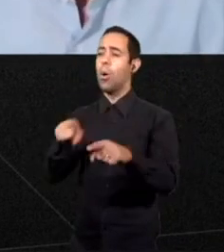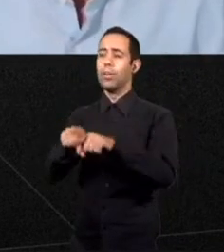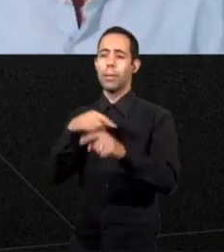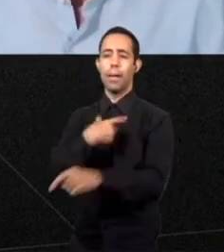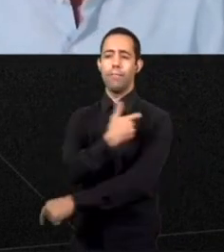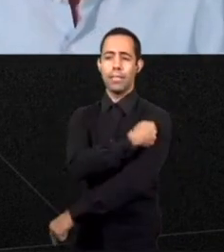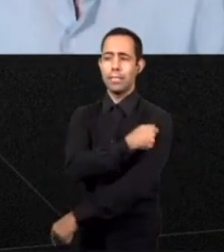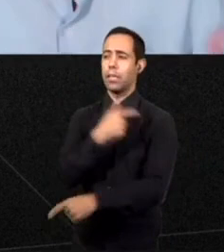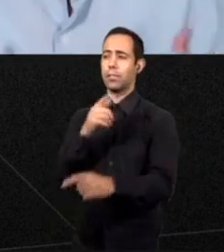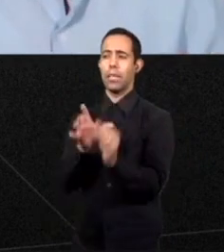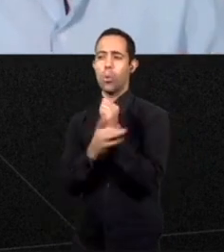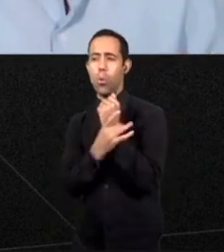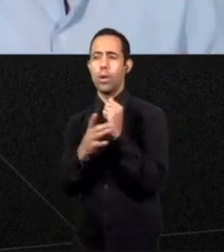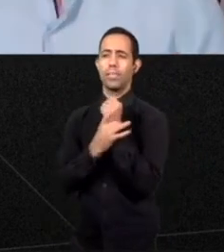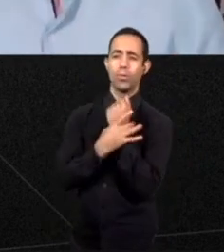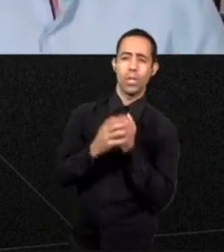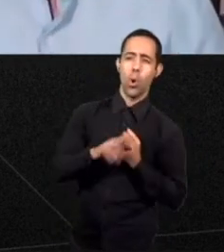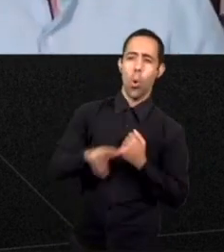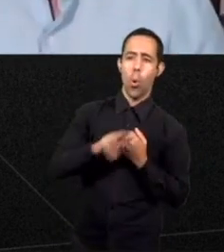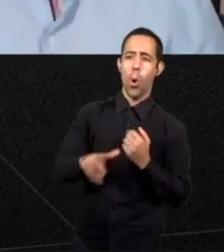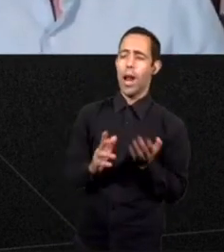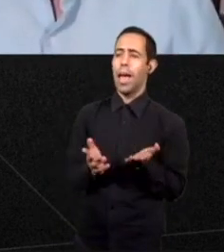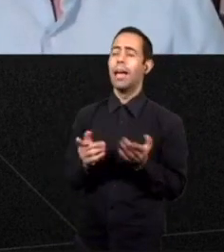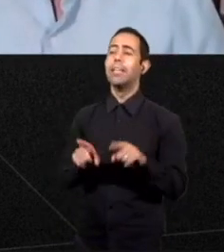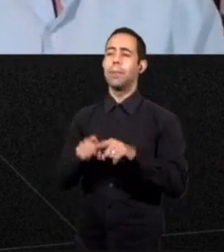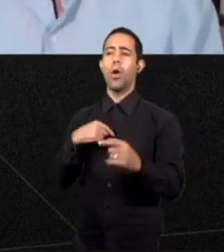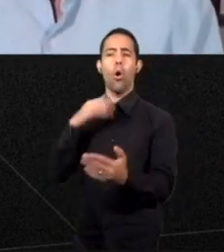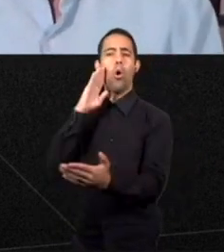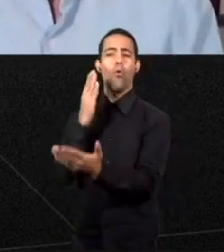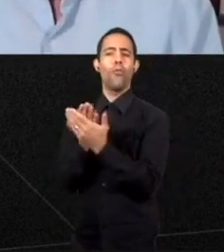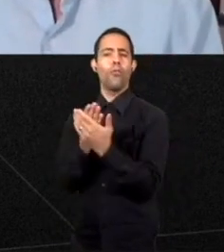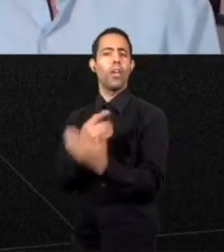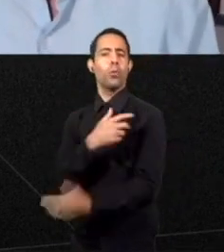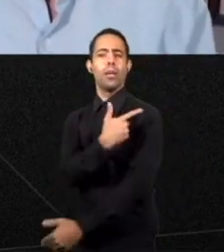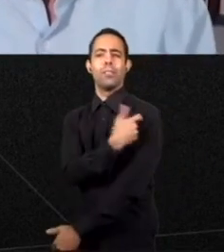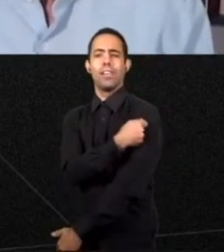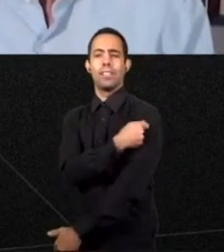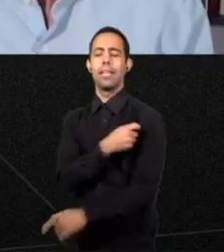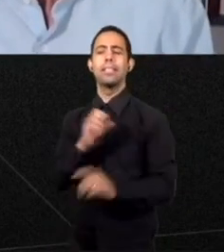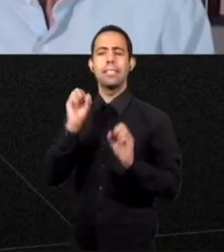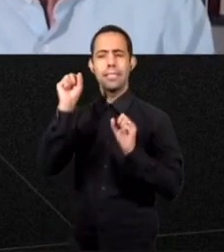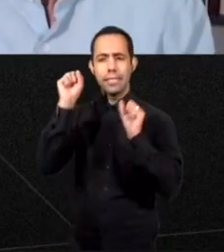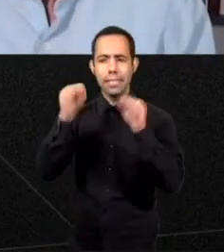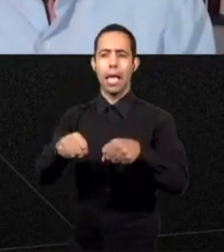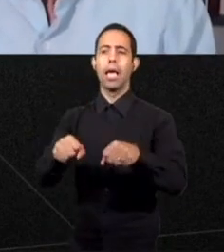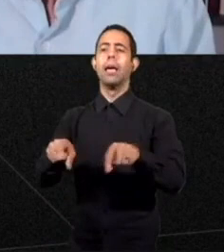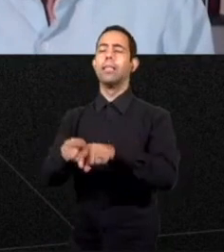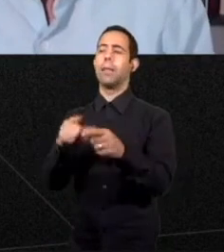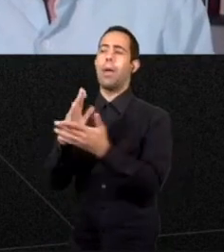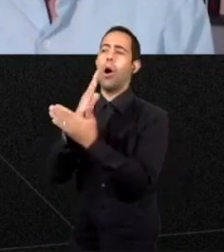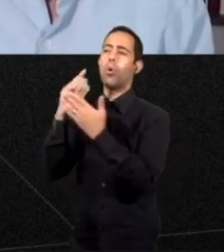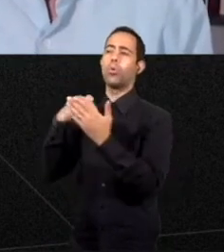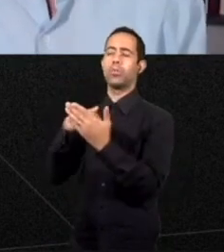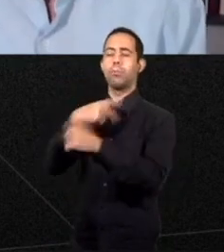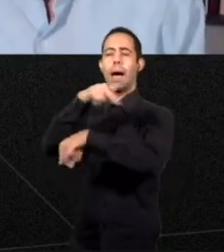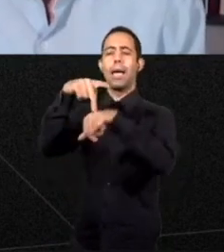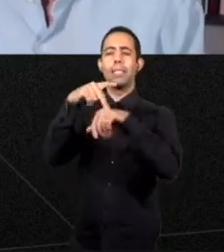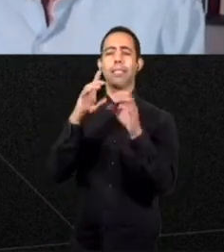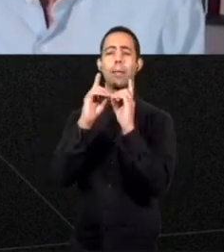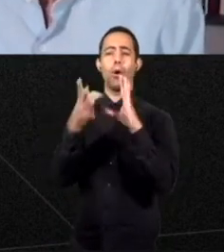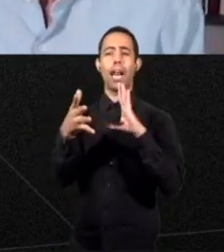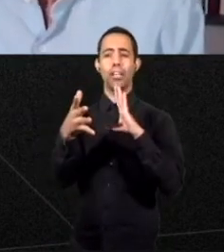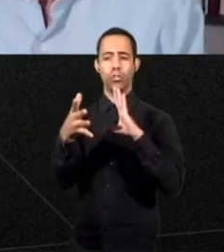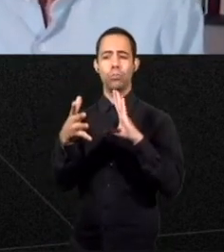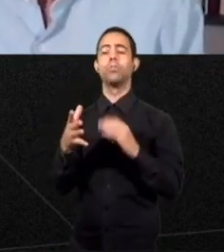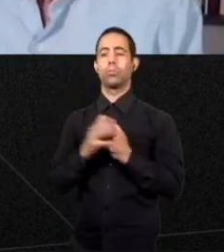safe? I trust vaccines that come from democratic countries that have